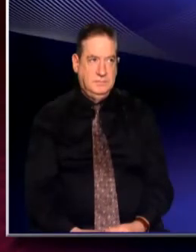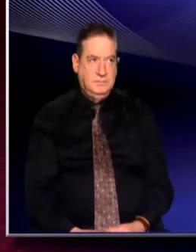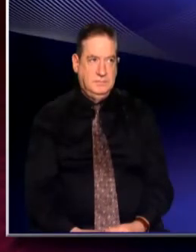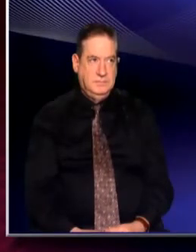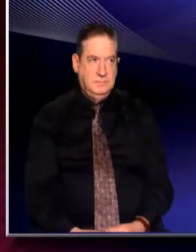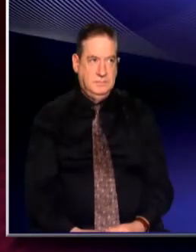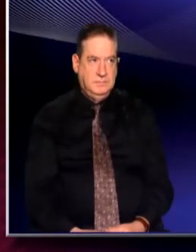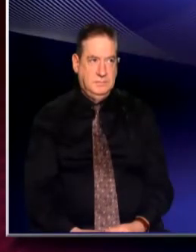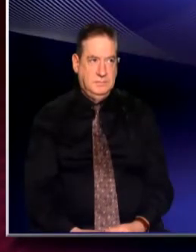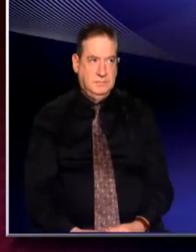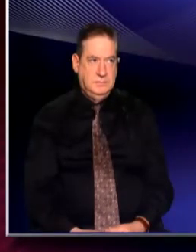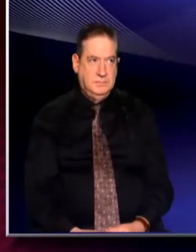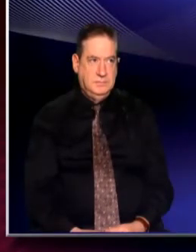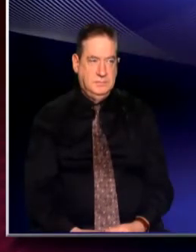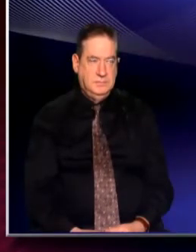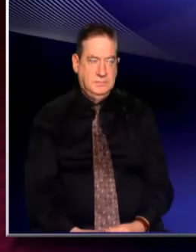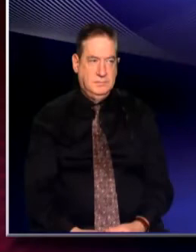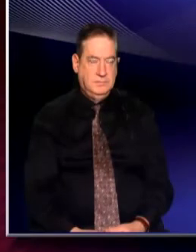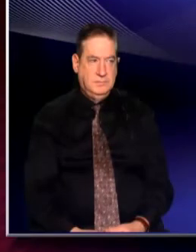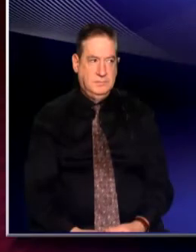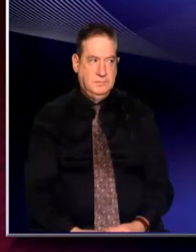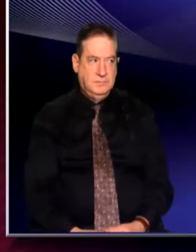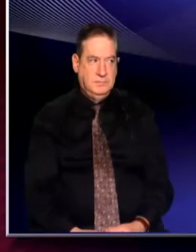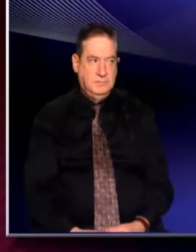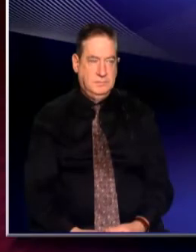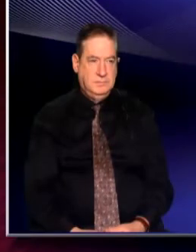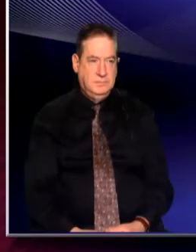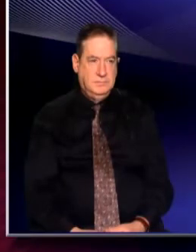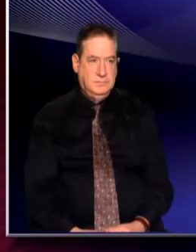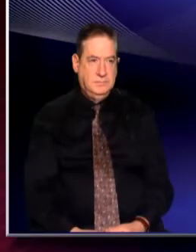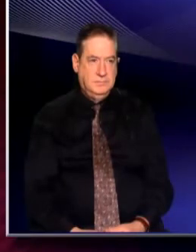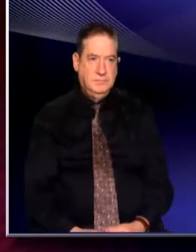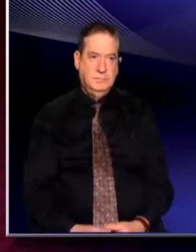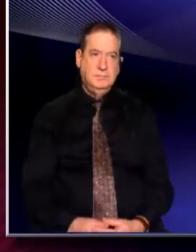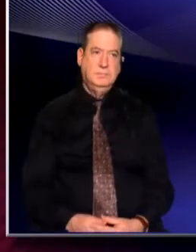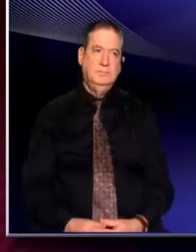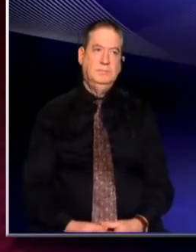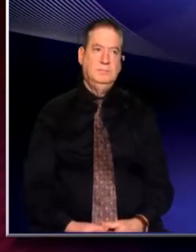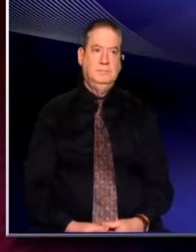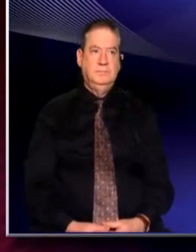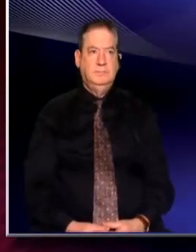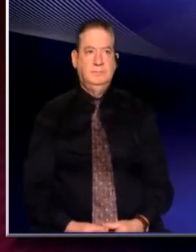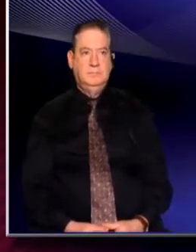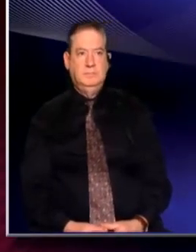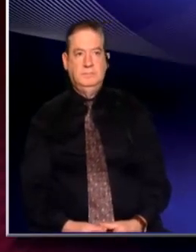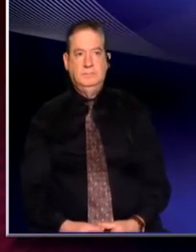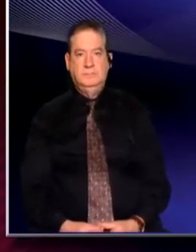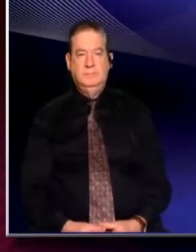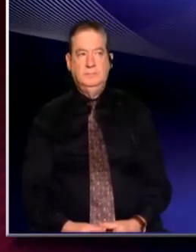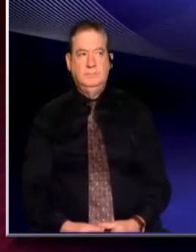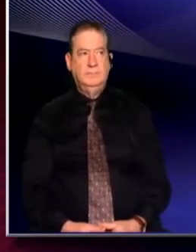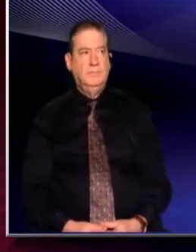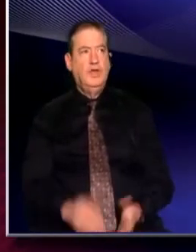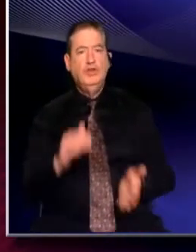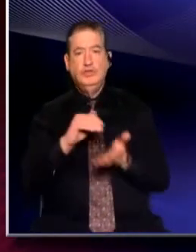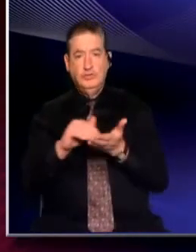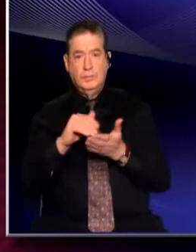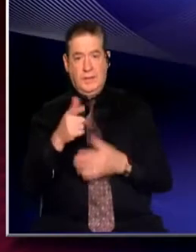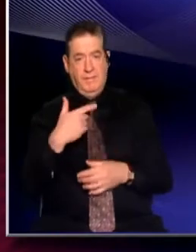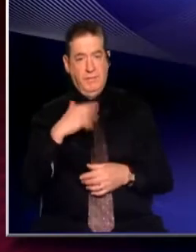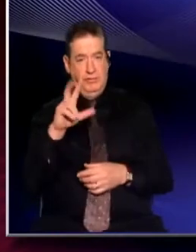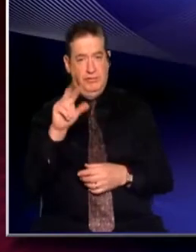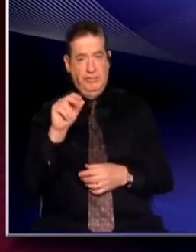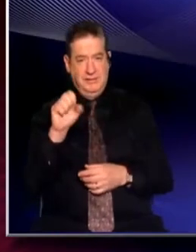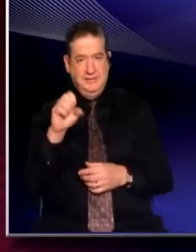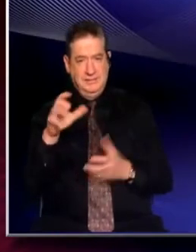Now I'd like to talk a little bit about the other statute that I feel is due for revision. Excuse me, you have about 30